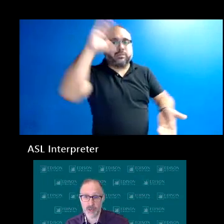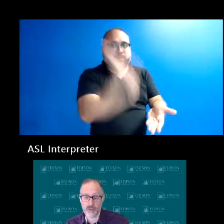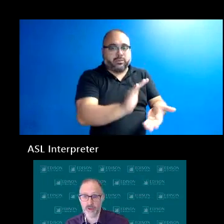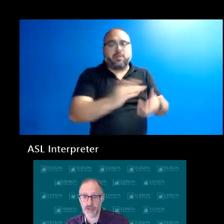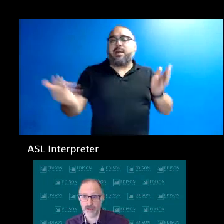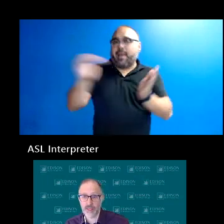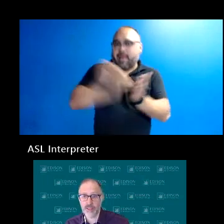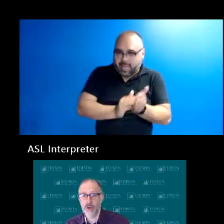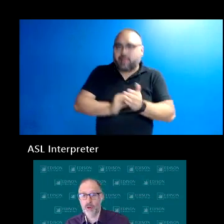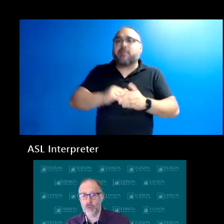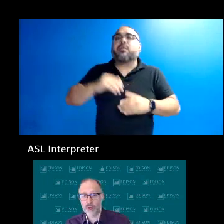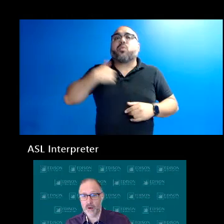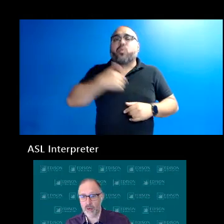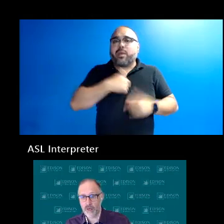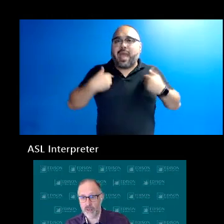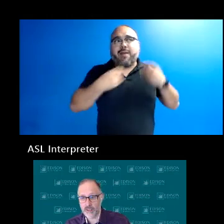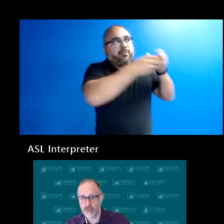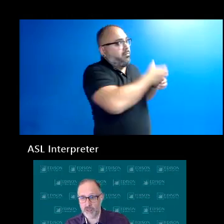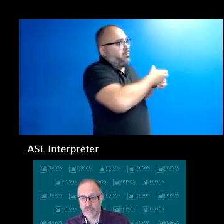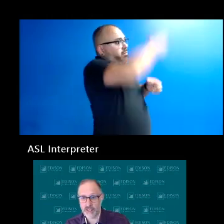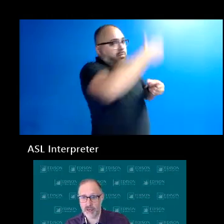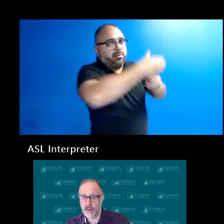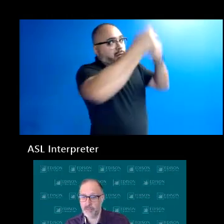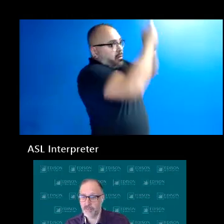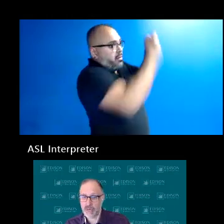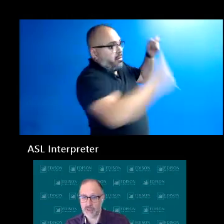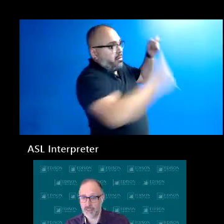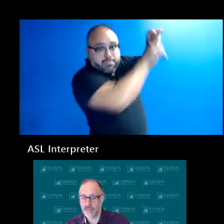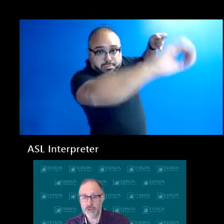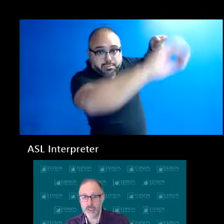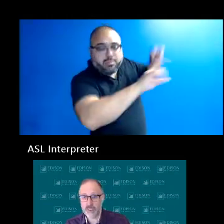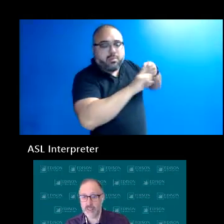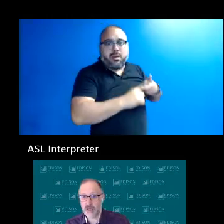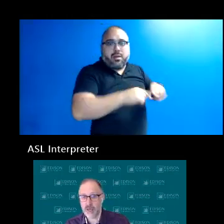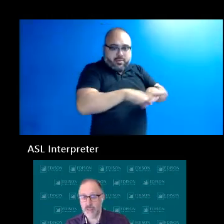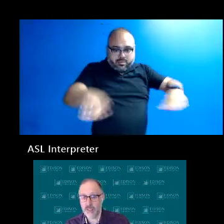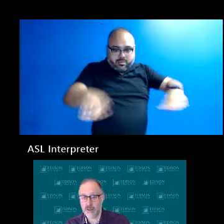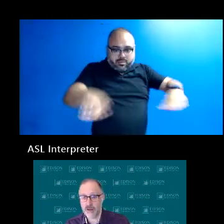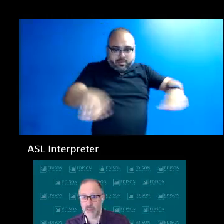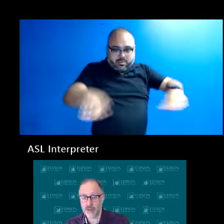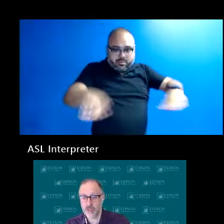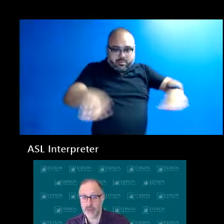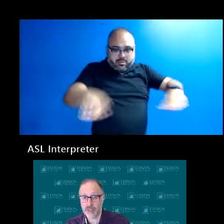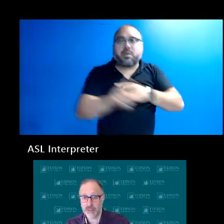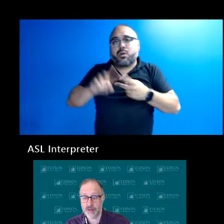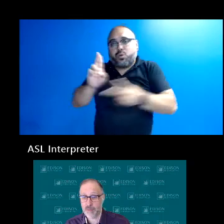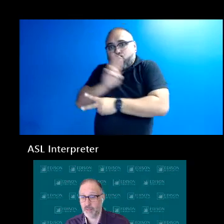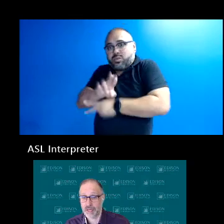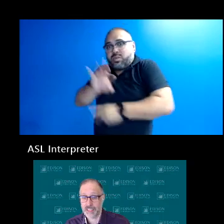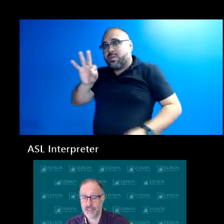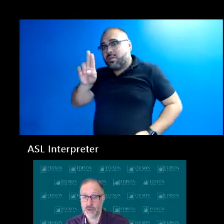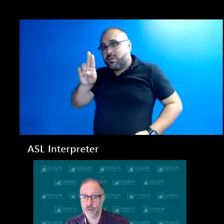doing undergrounding. We are installing faster acting fuses, updating our circuit breakers to have